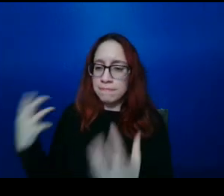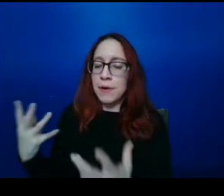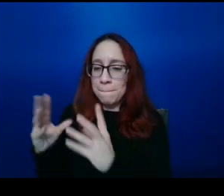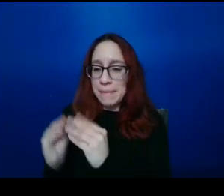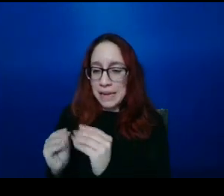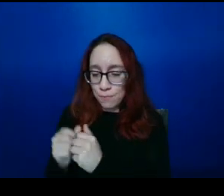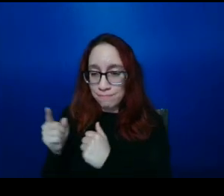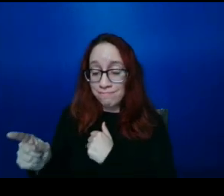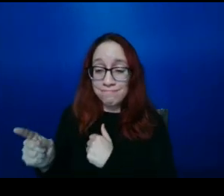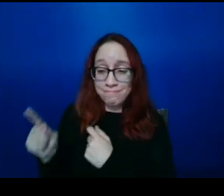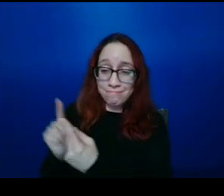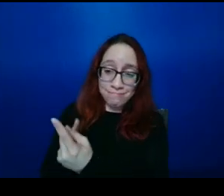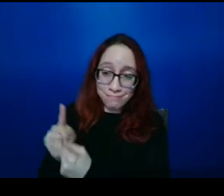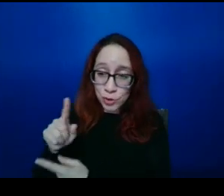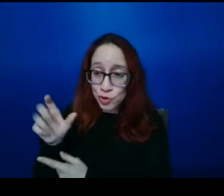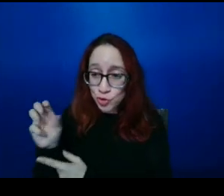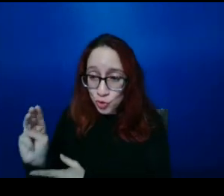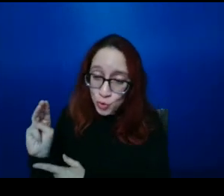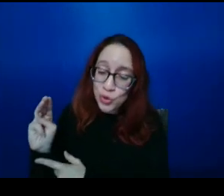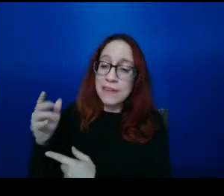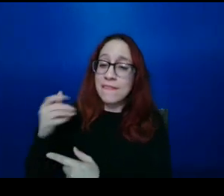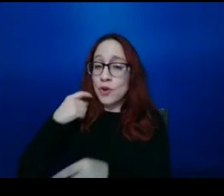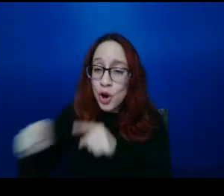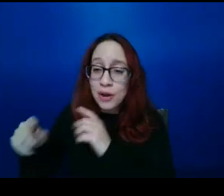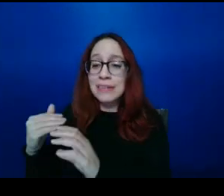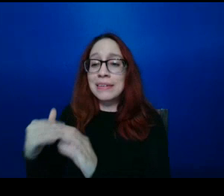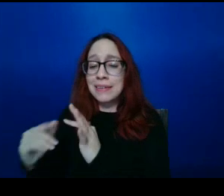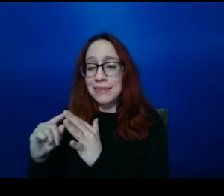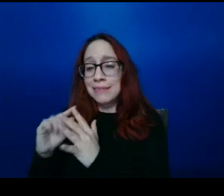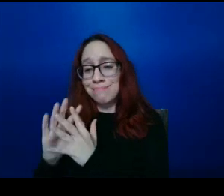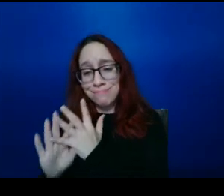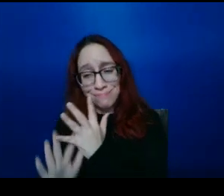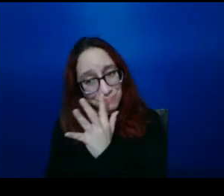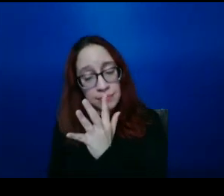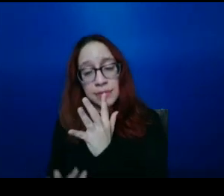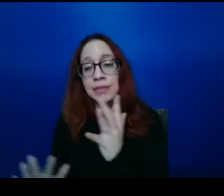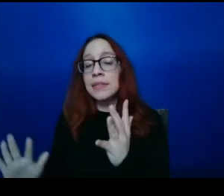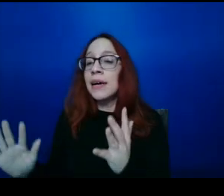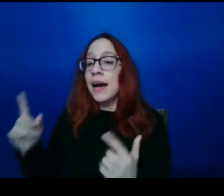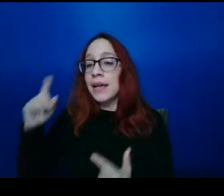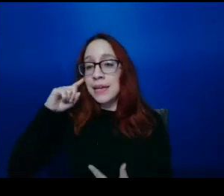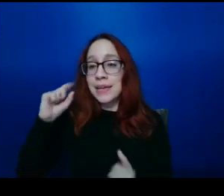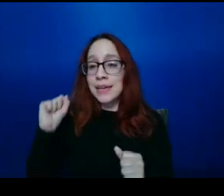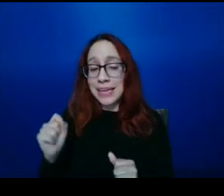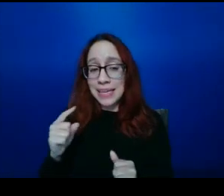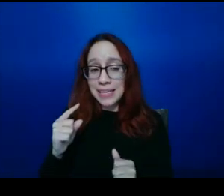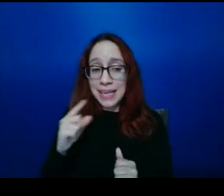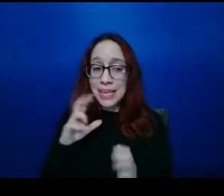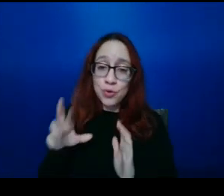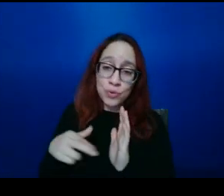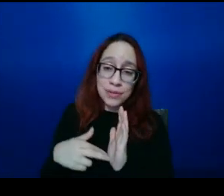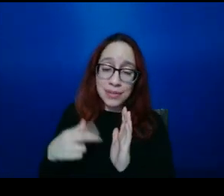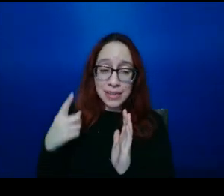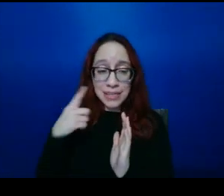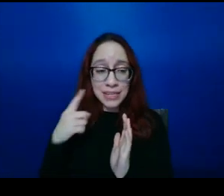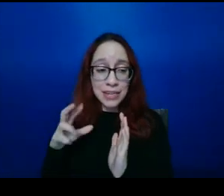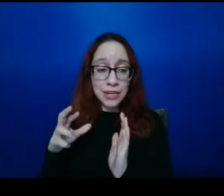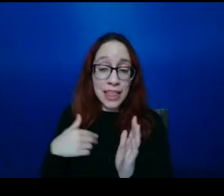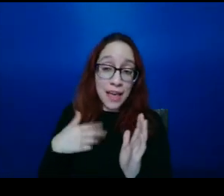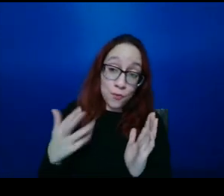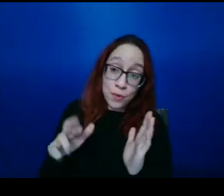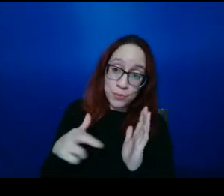with them in person, Zoom meetings, phone calls, emails, all of the usual ways. And I think I can fairly represent, and they have representatives